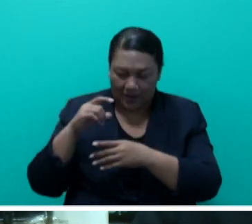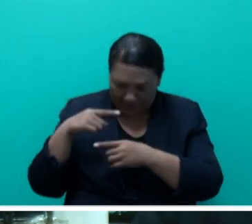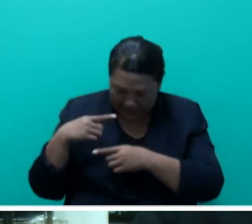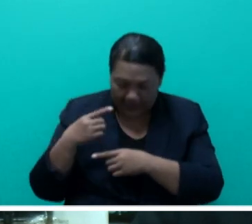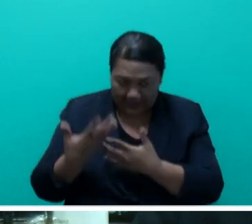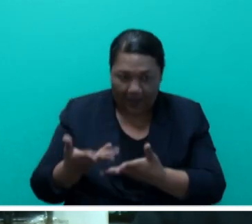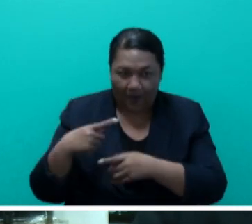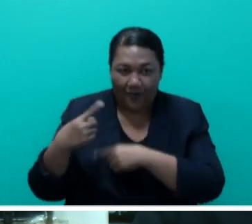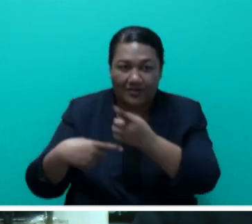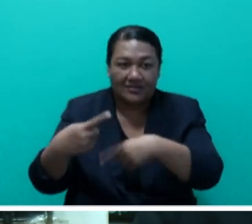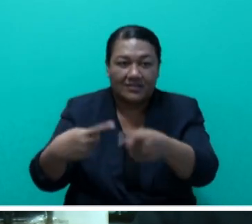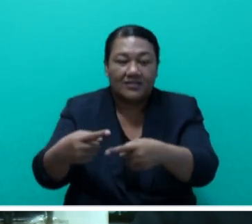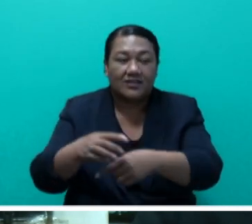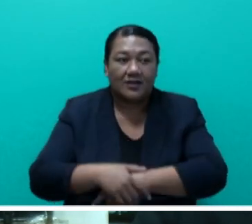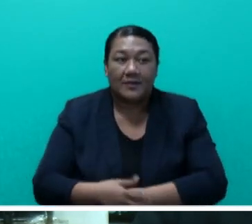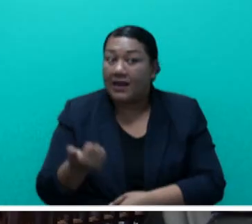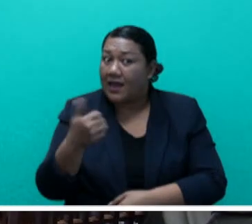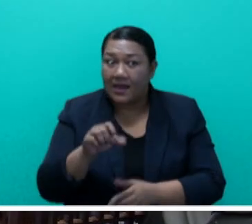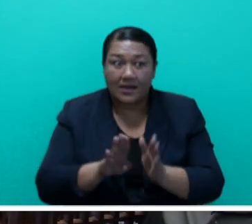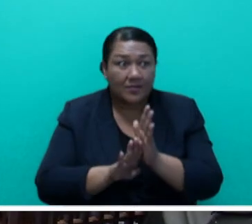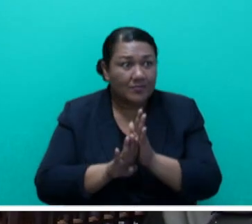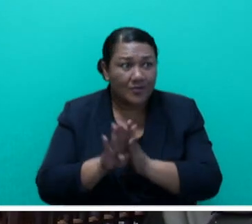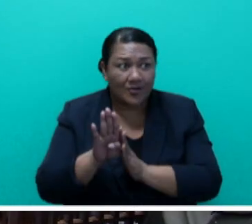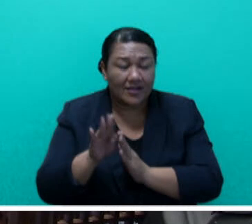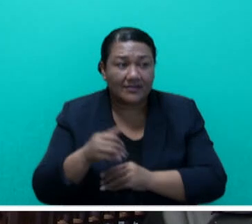seen significant progress? Thank you, Mr. Speaker.